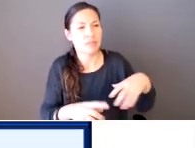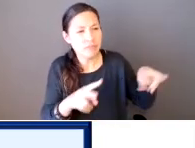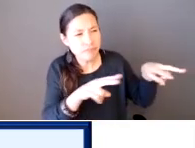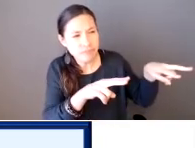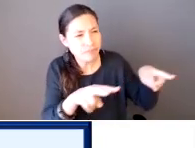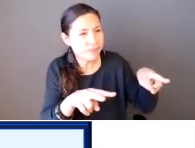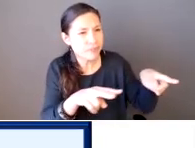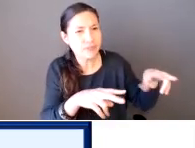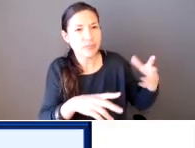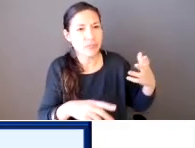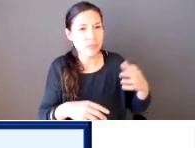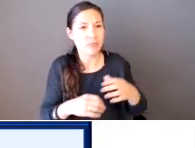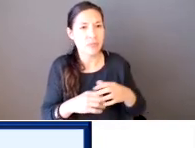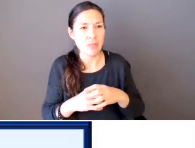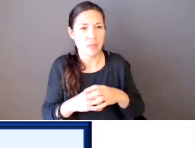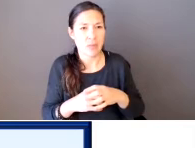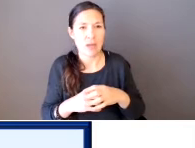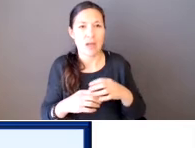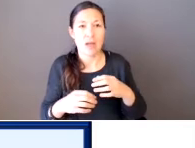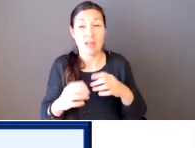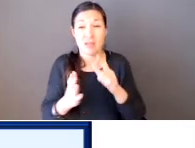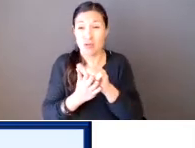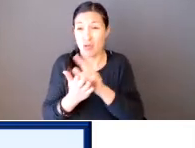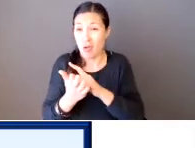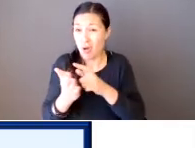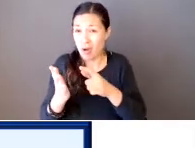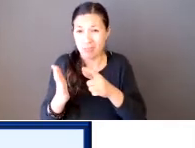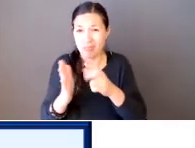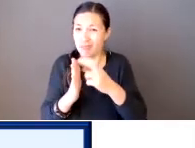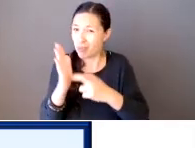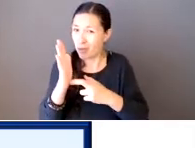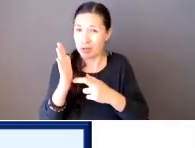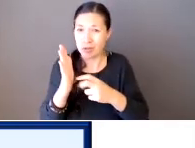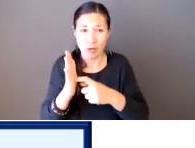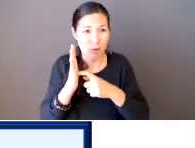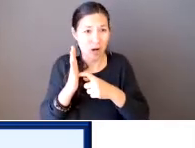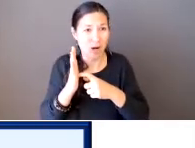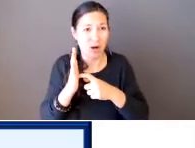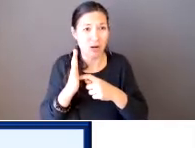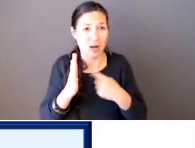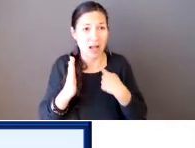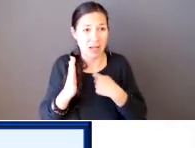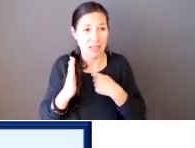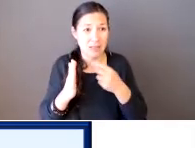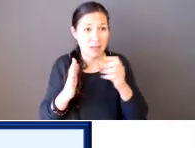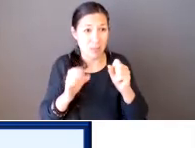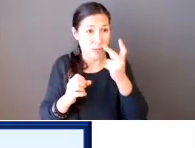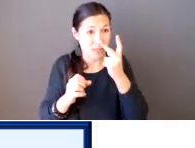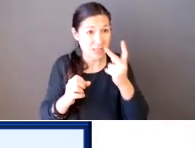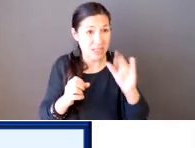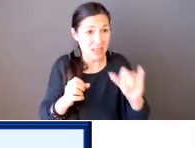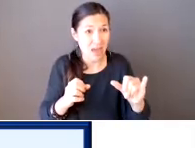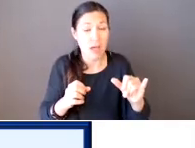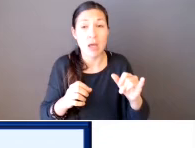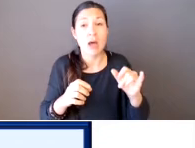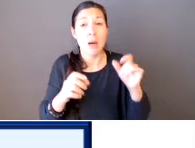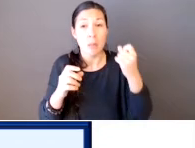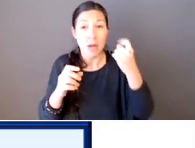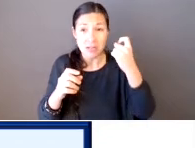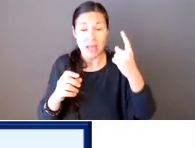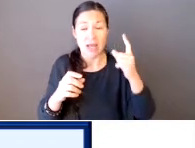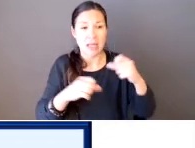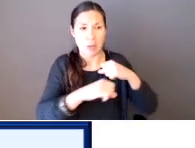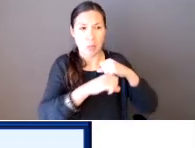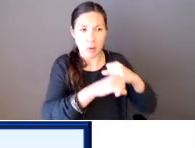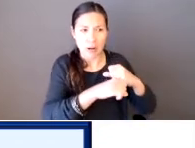is a regulatory requirement, but we needed, especially at the beginning, to protect our elders and our staff